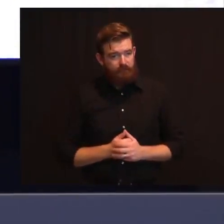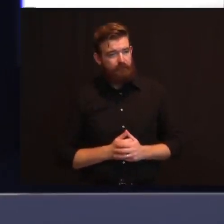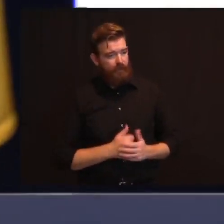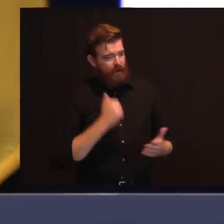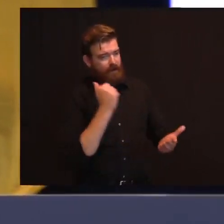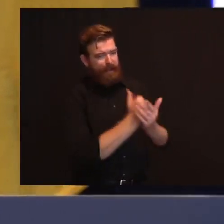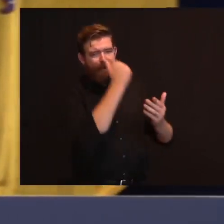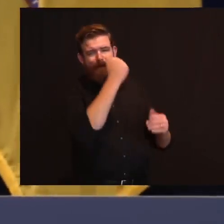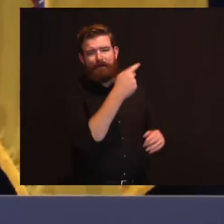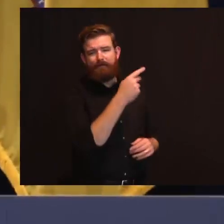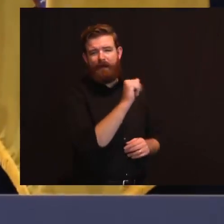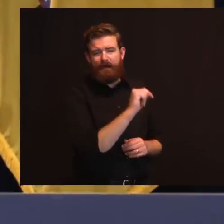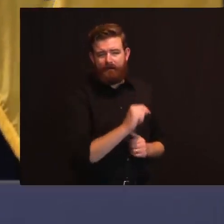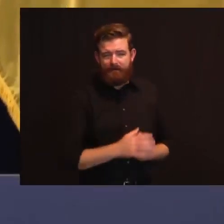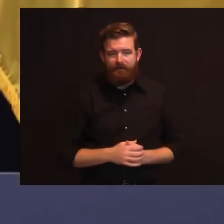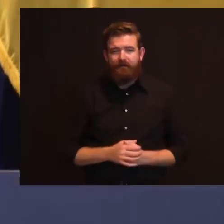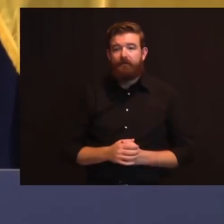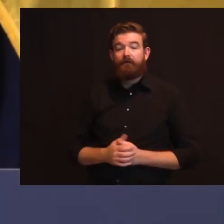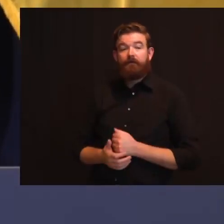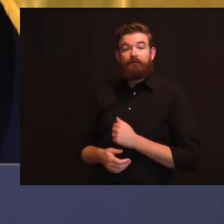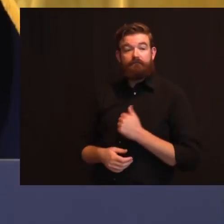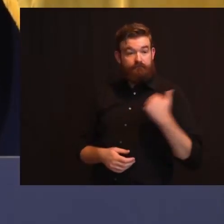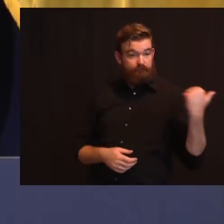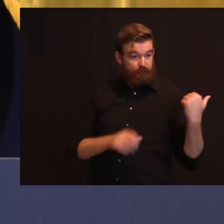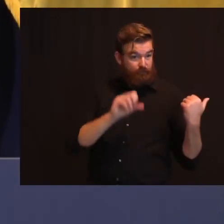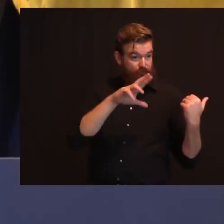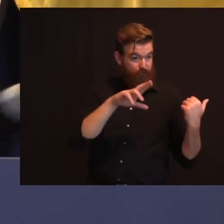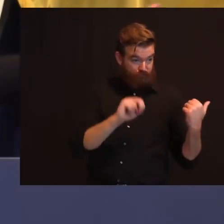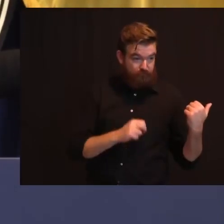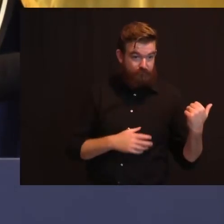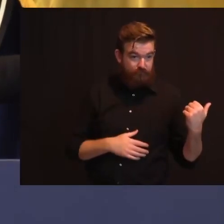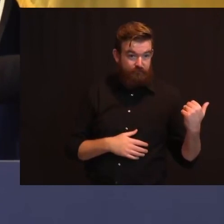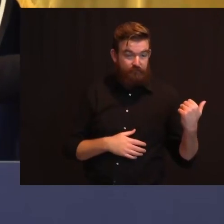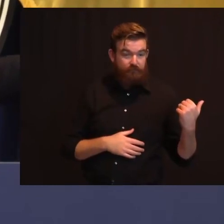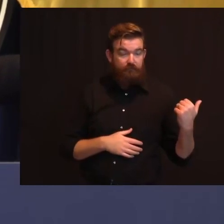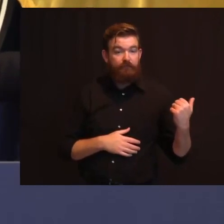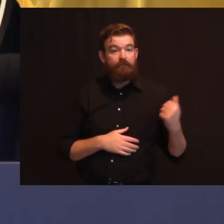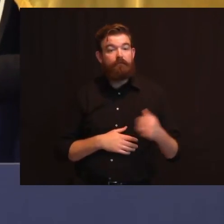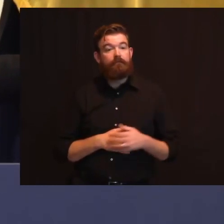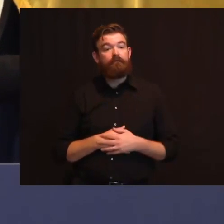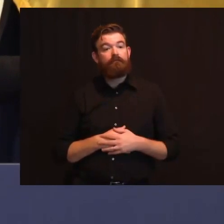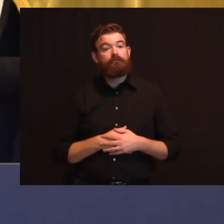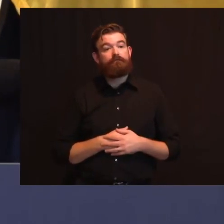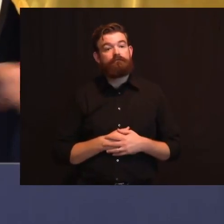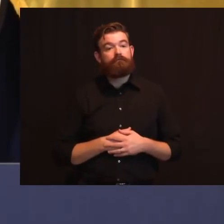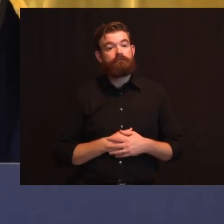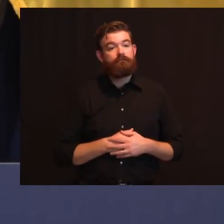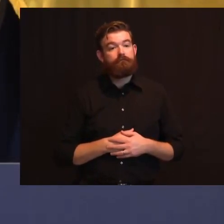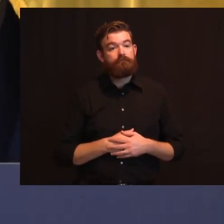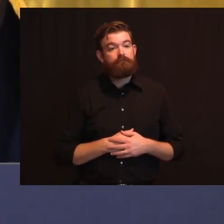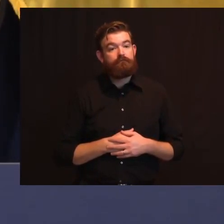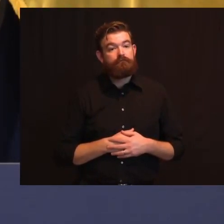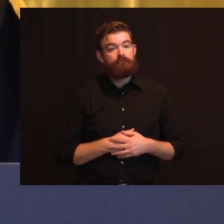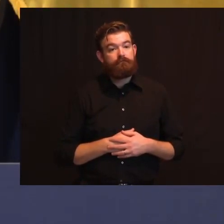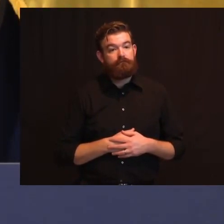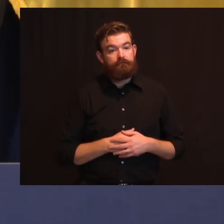this tradition as a graduate of the U.S. Military Academy, first class to include women.